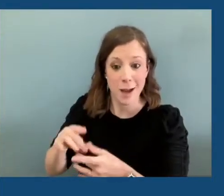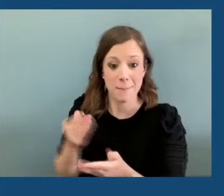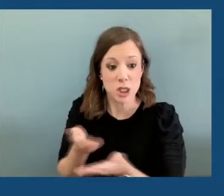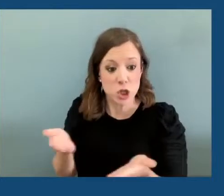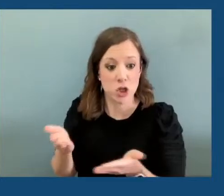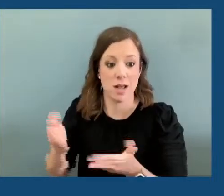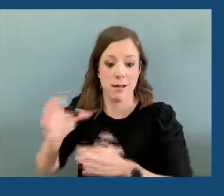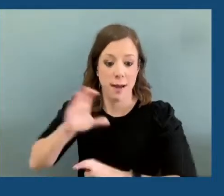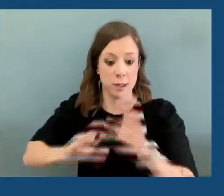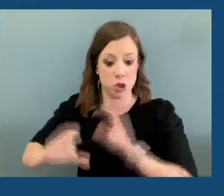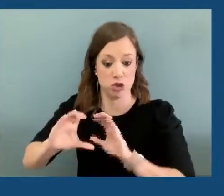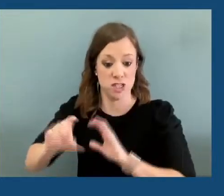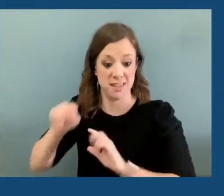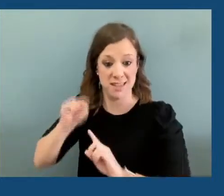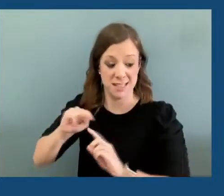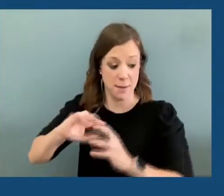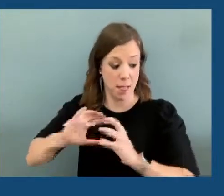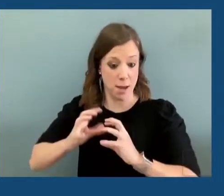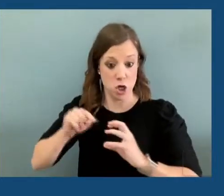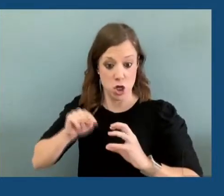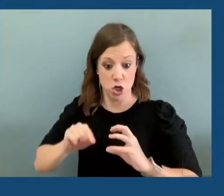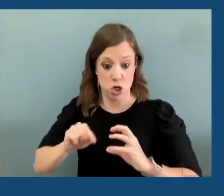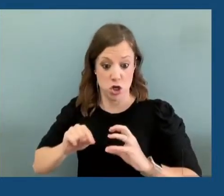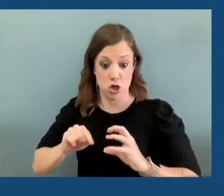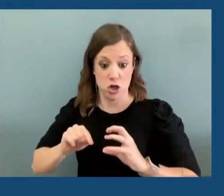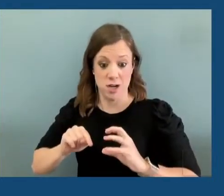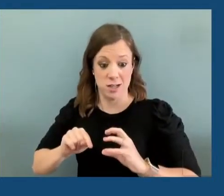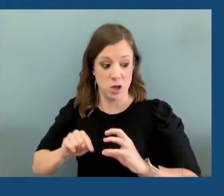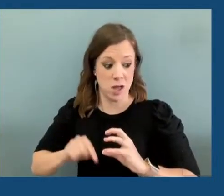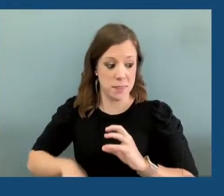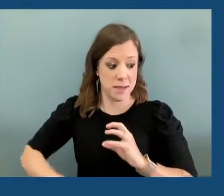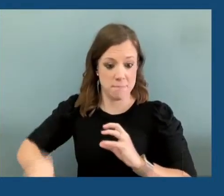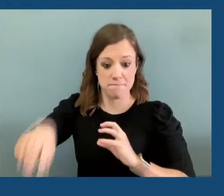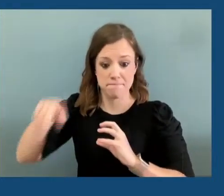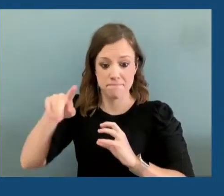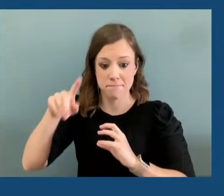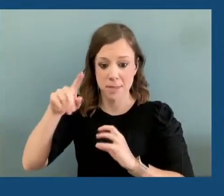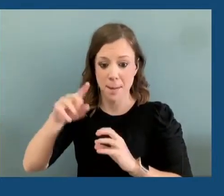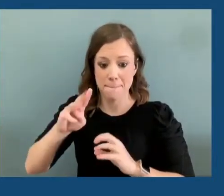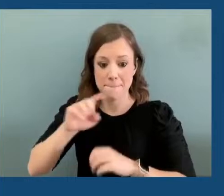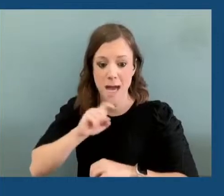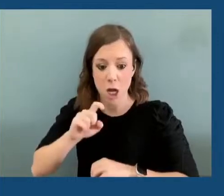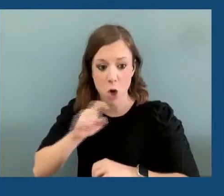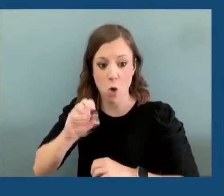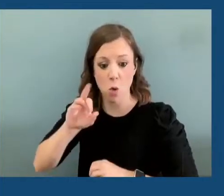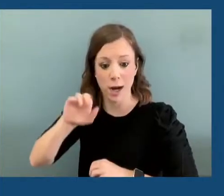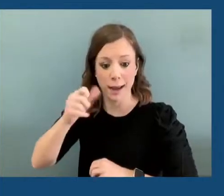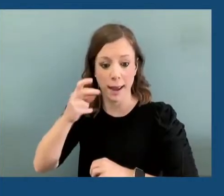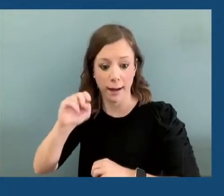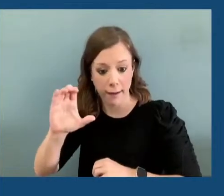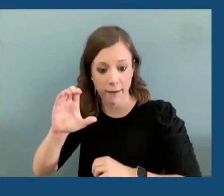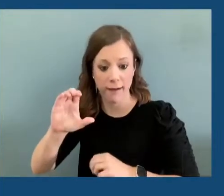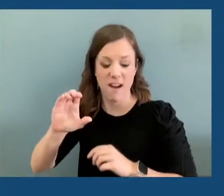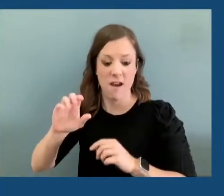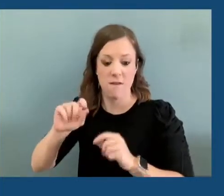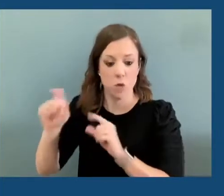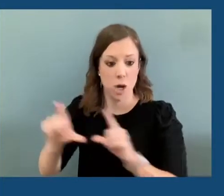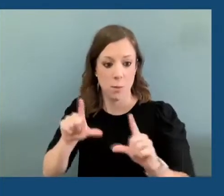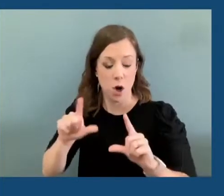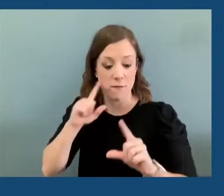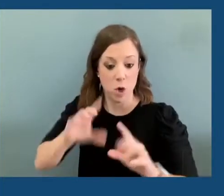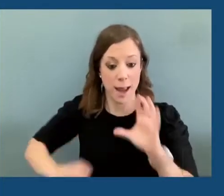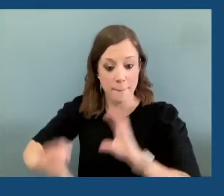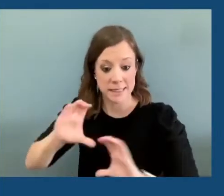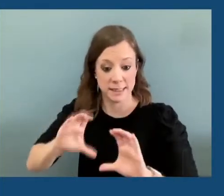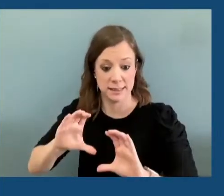called a metal organic framework. Chemists at UAlbany are able to engineer them with atom-level precision in